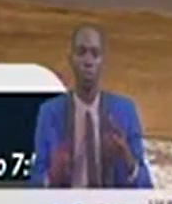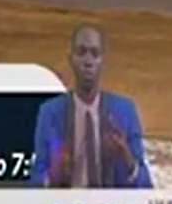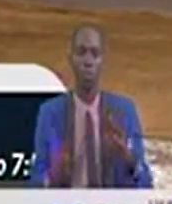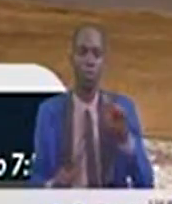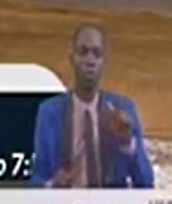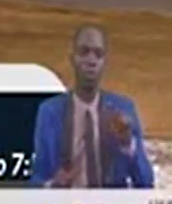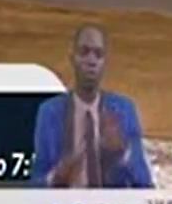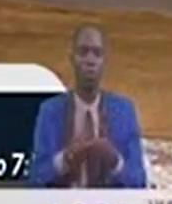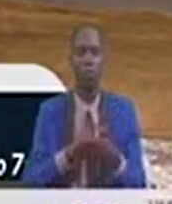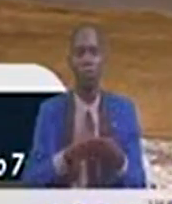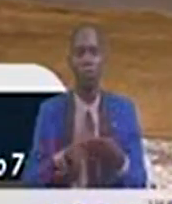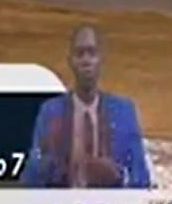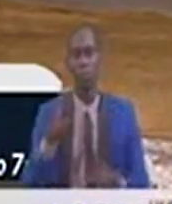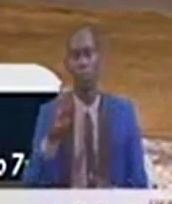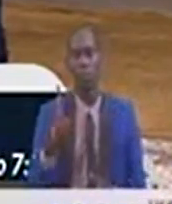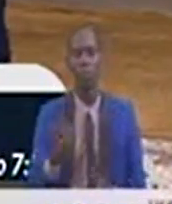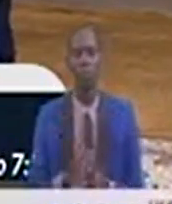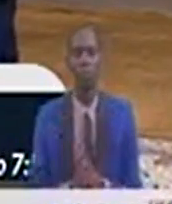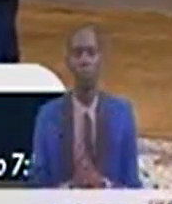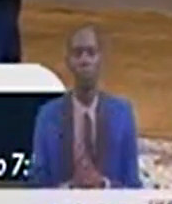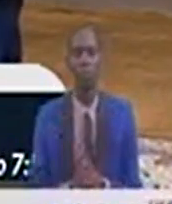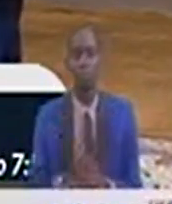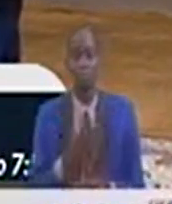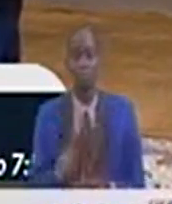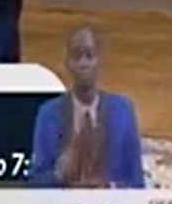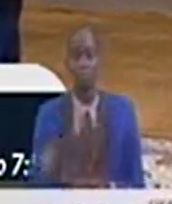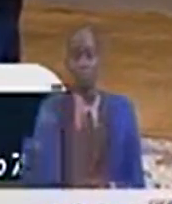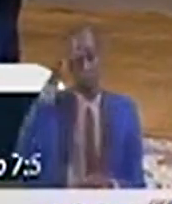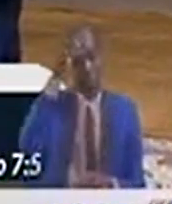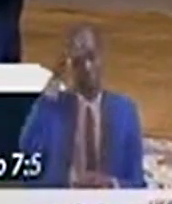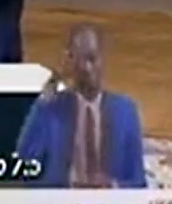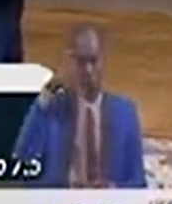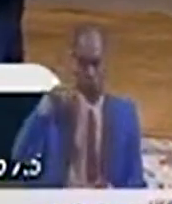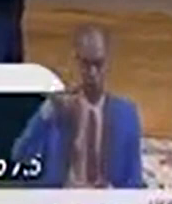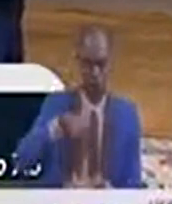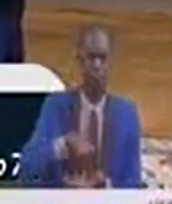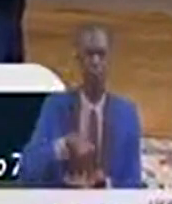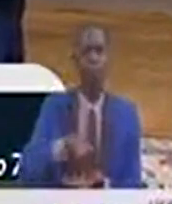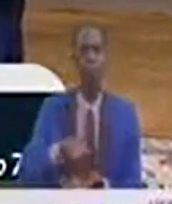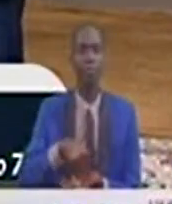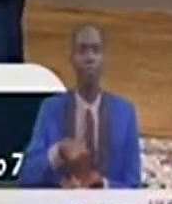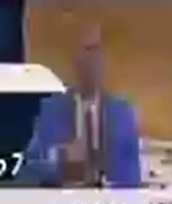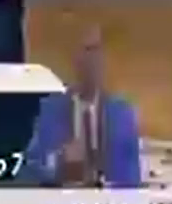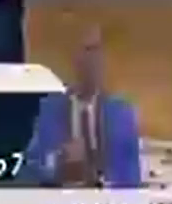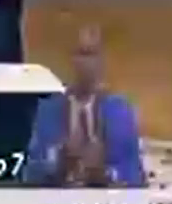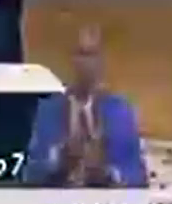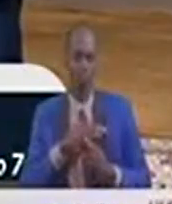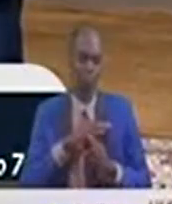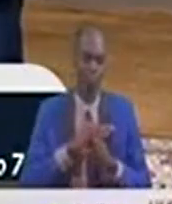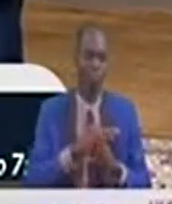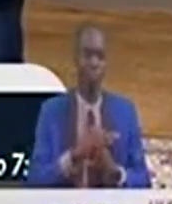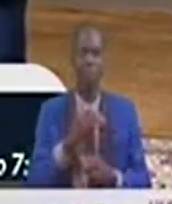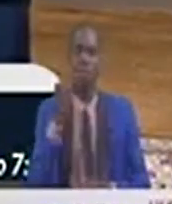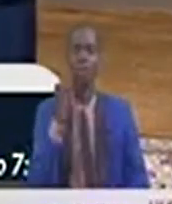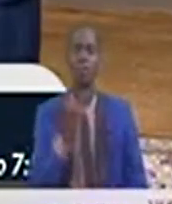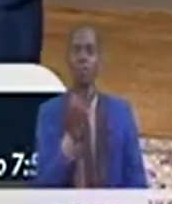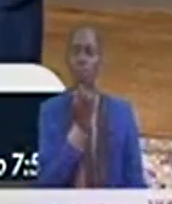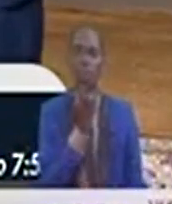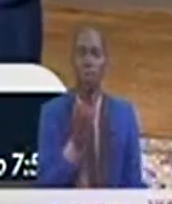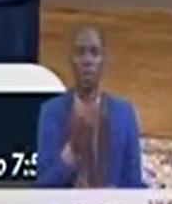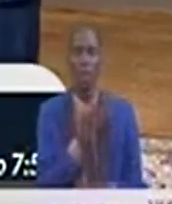chapter 21, verse 1. And Satan stood up against Israel